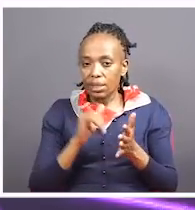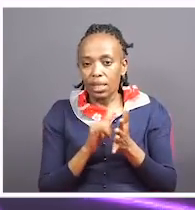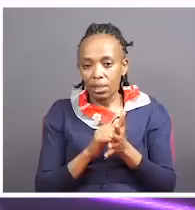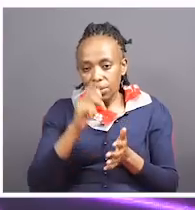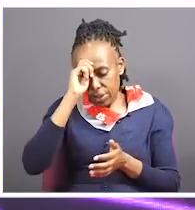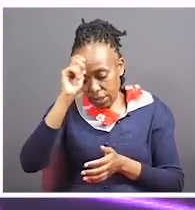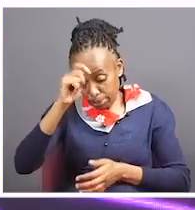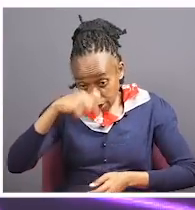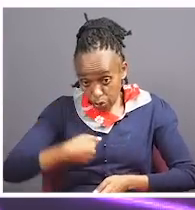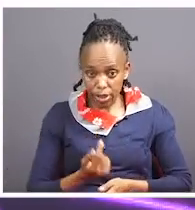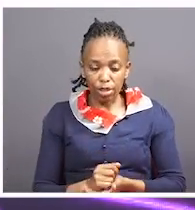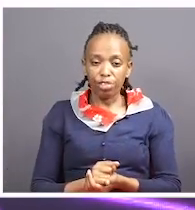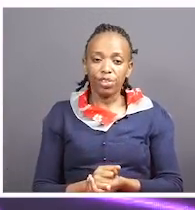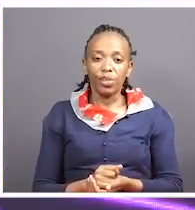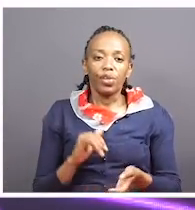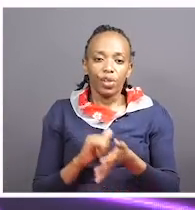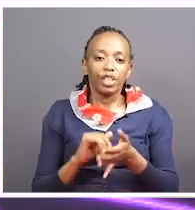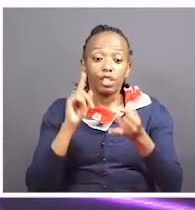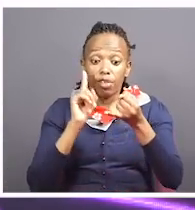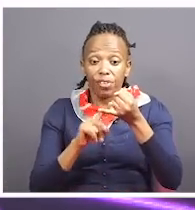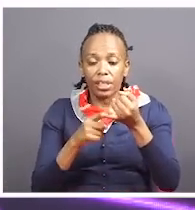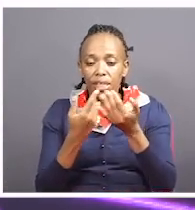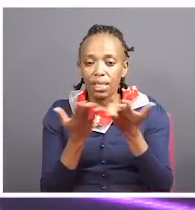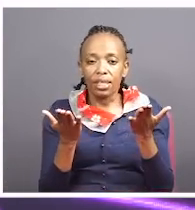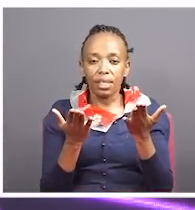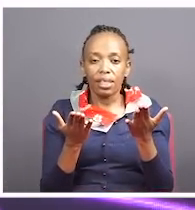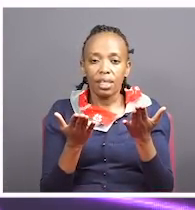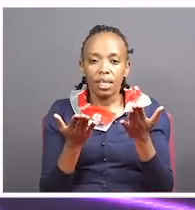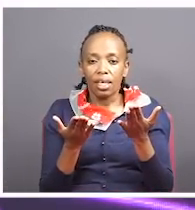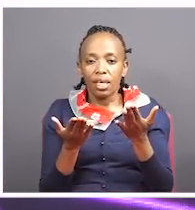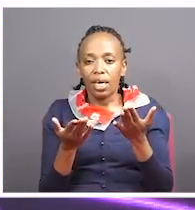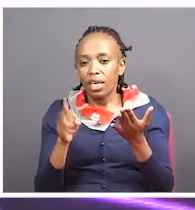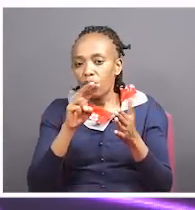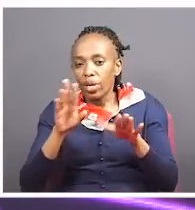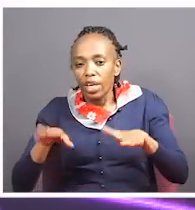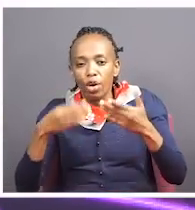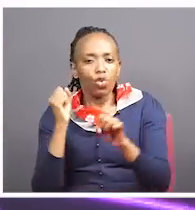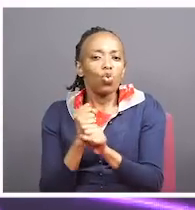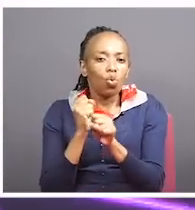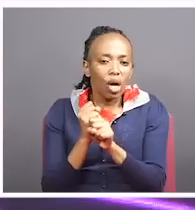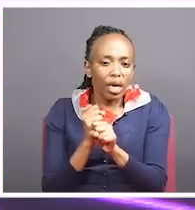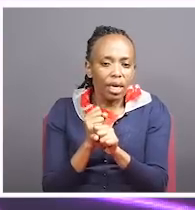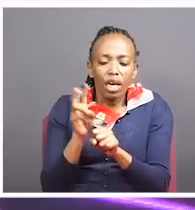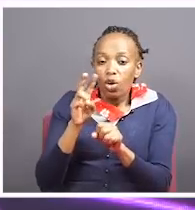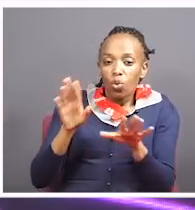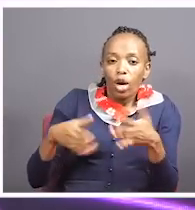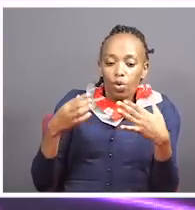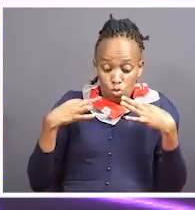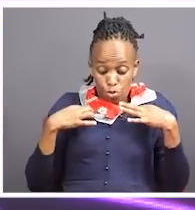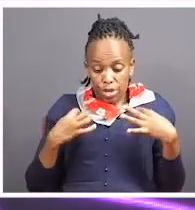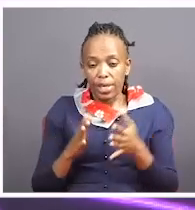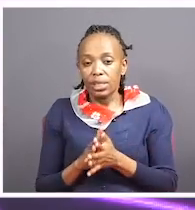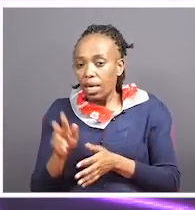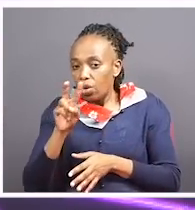us that you respect yourself. That is the first thing. I look at the way you work. I look at the